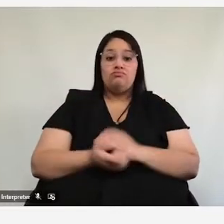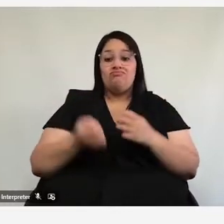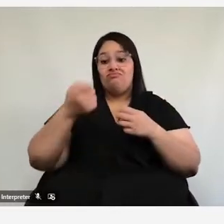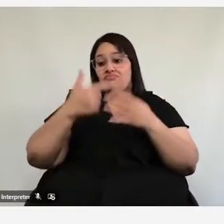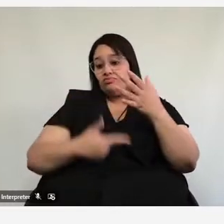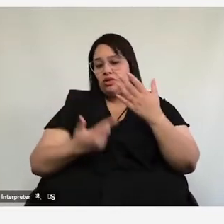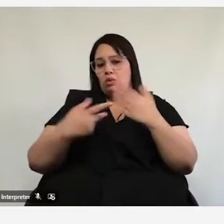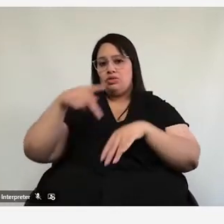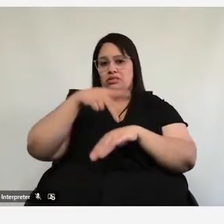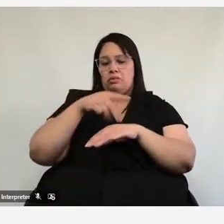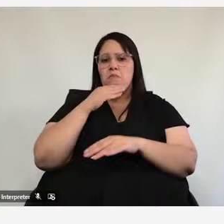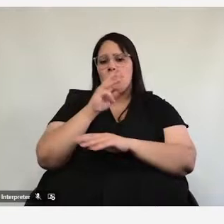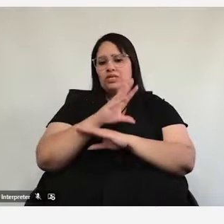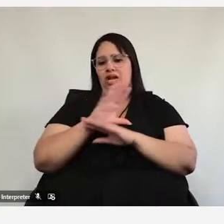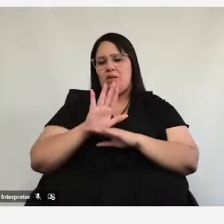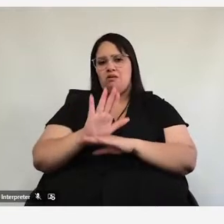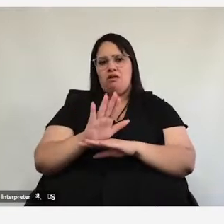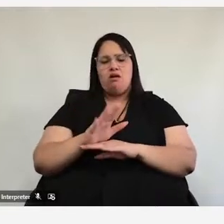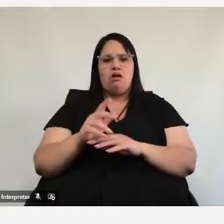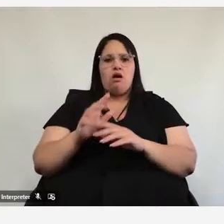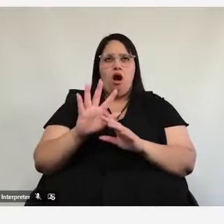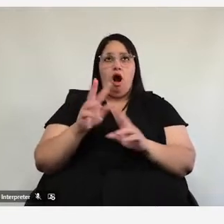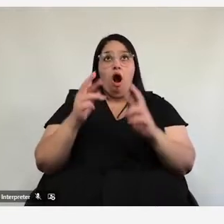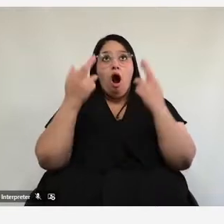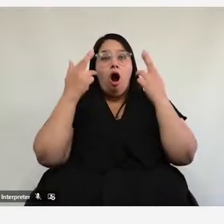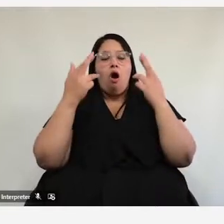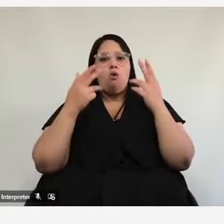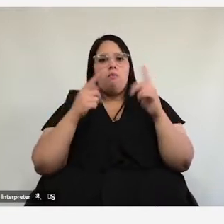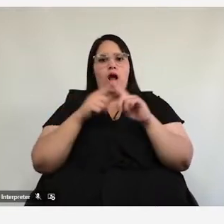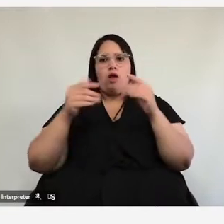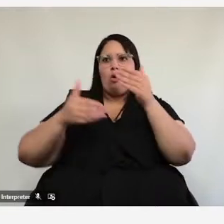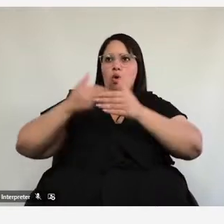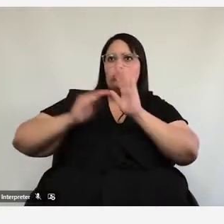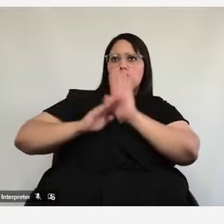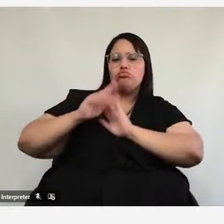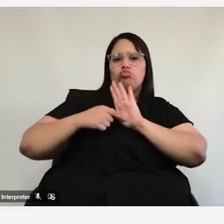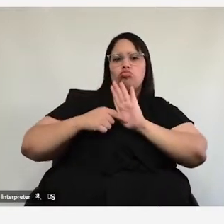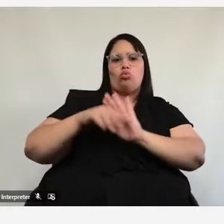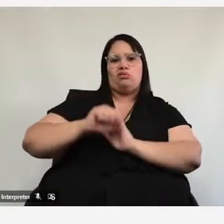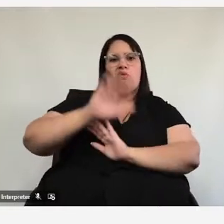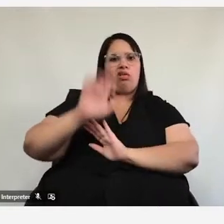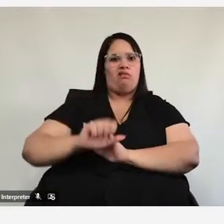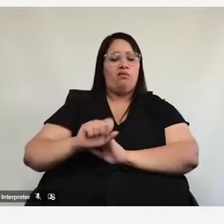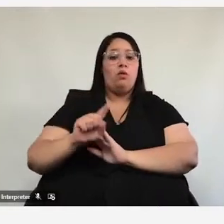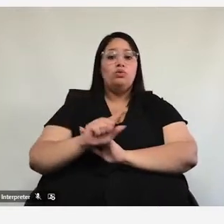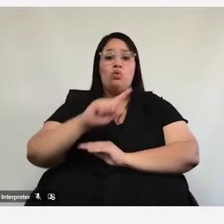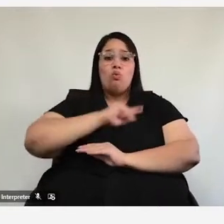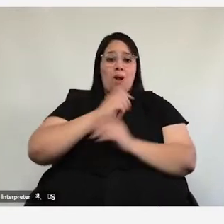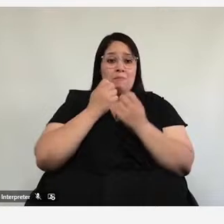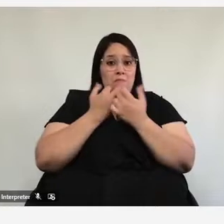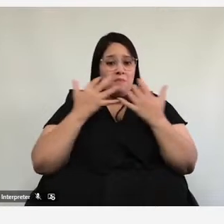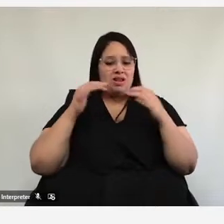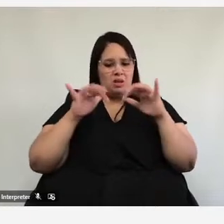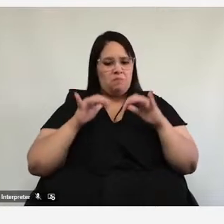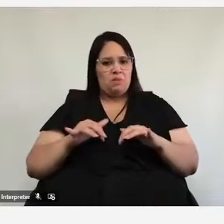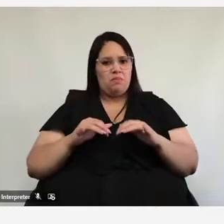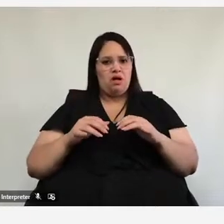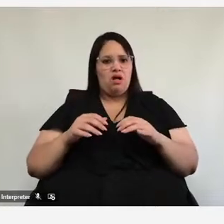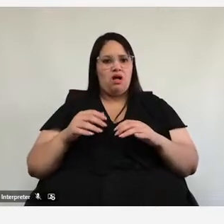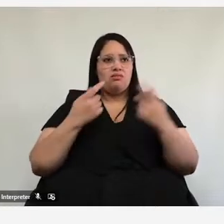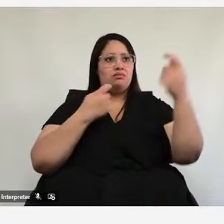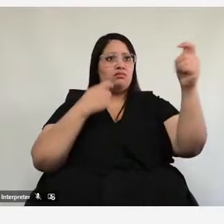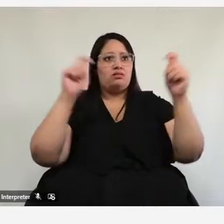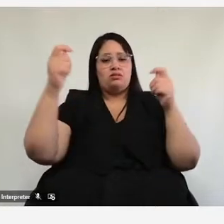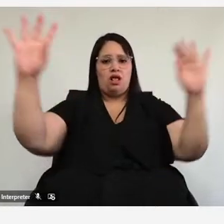principles that make the Western Cape such a beacon of hope and progress in South Africa, and why so many people are selling up elsewhere